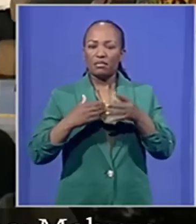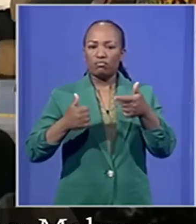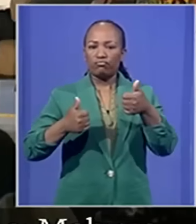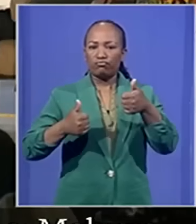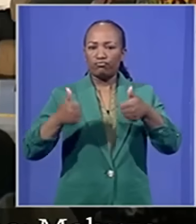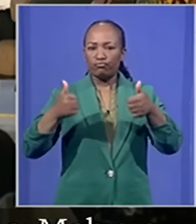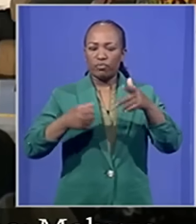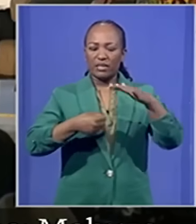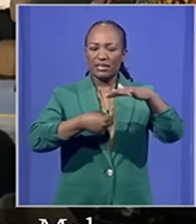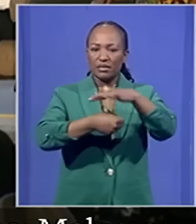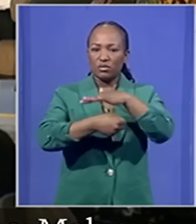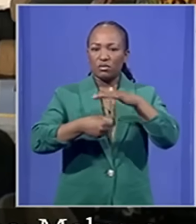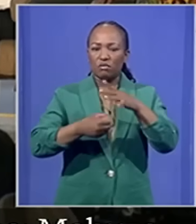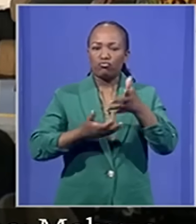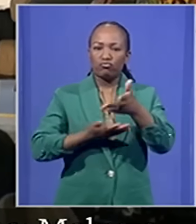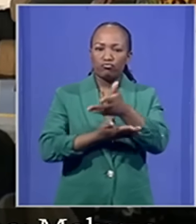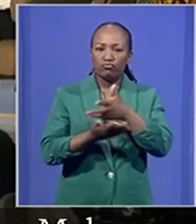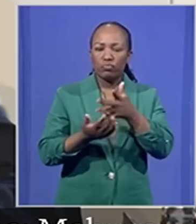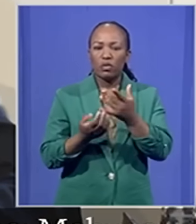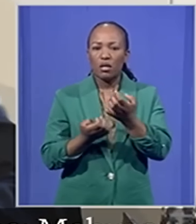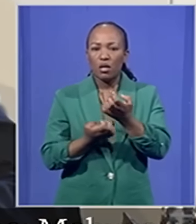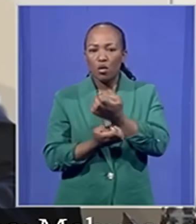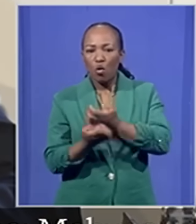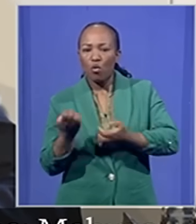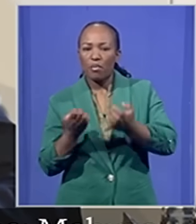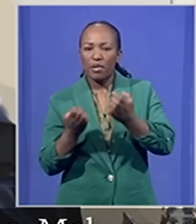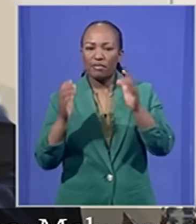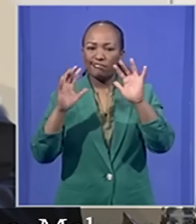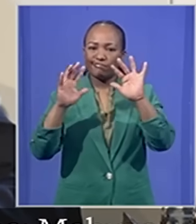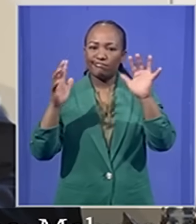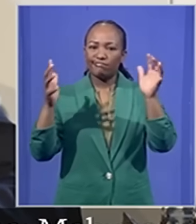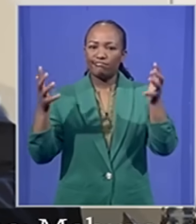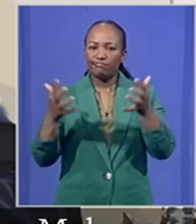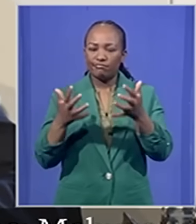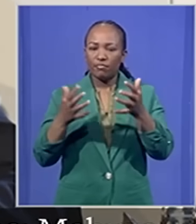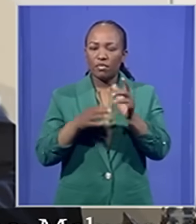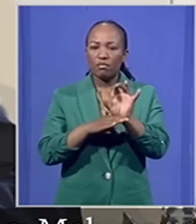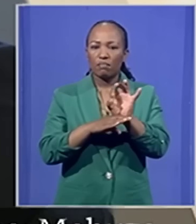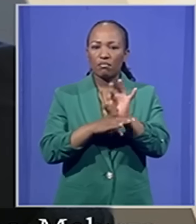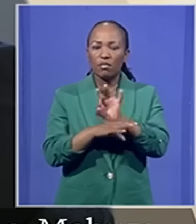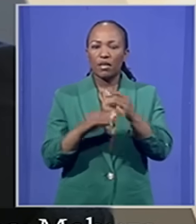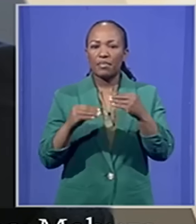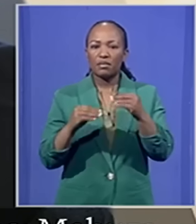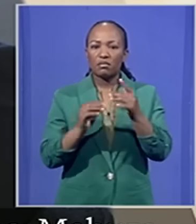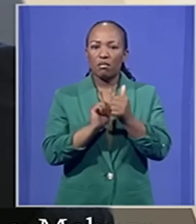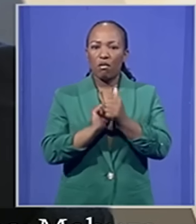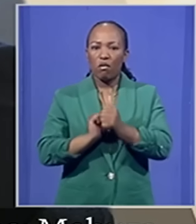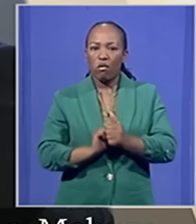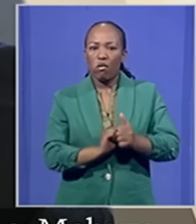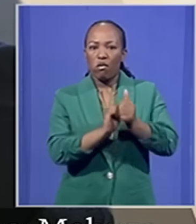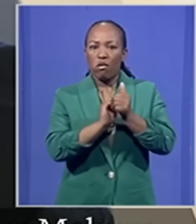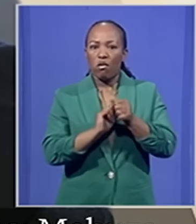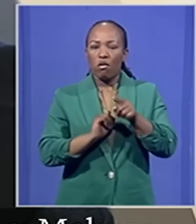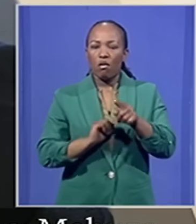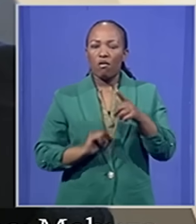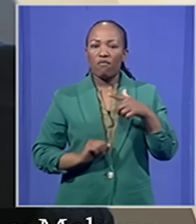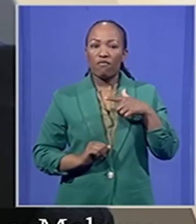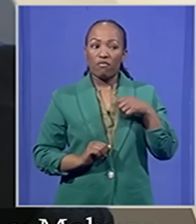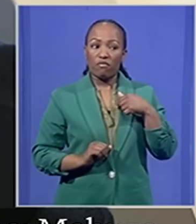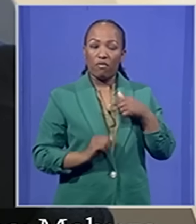sekaseka dikatlanegiso malebana le ikonomi ya lefatshe le merero ya kgwebisano mo boemong jwa naga e tshwereng boporesidente jwa